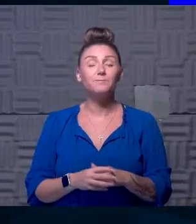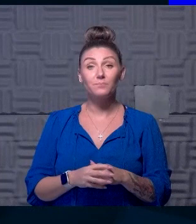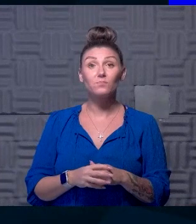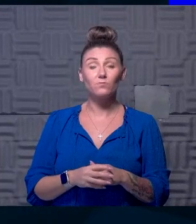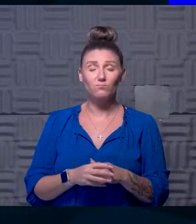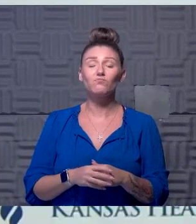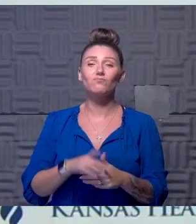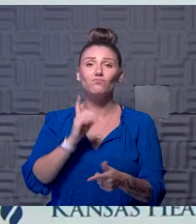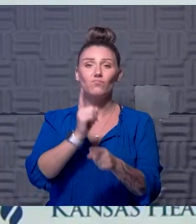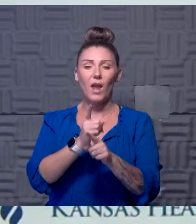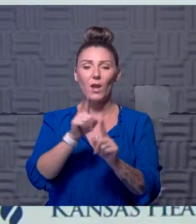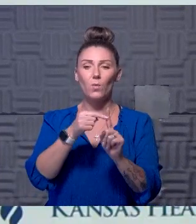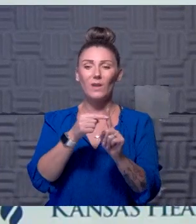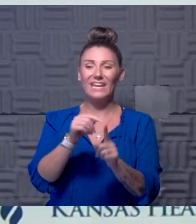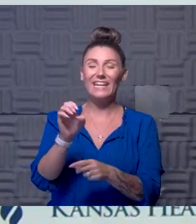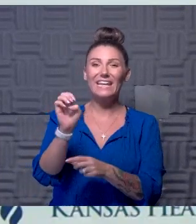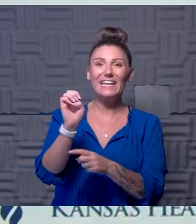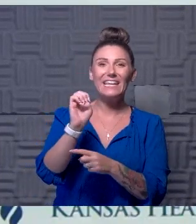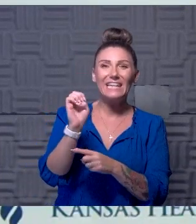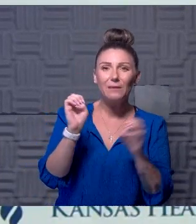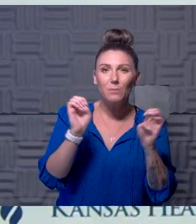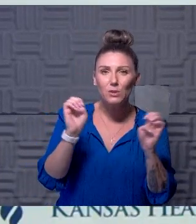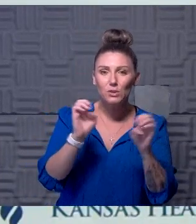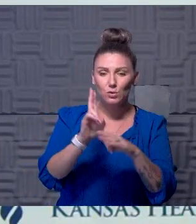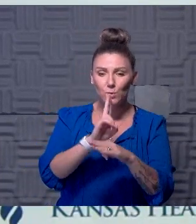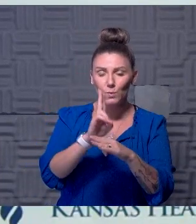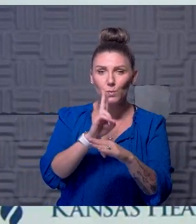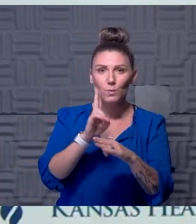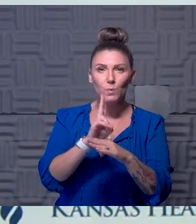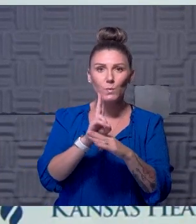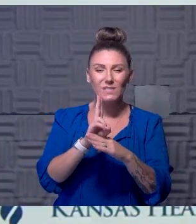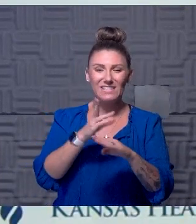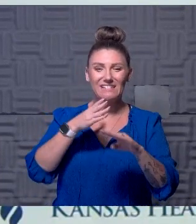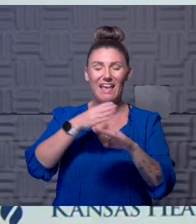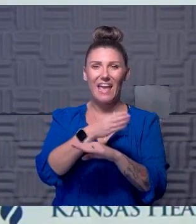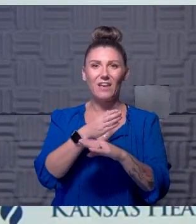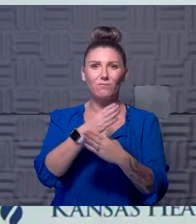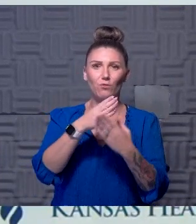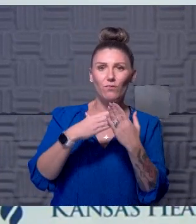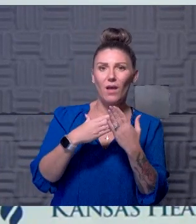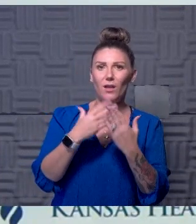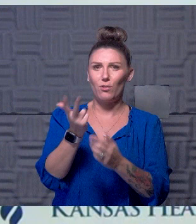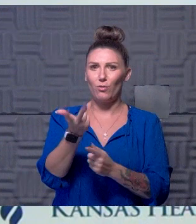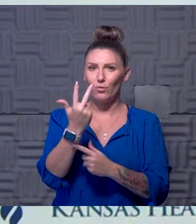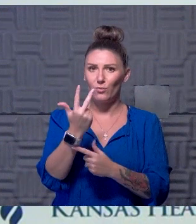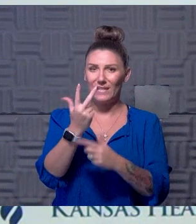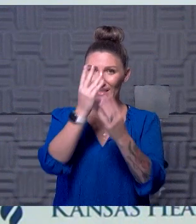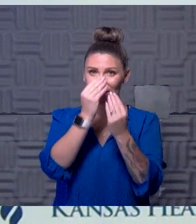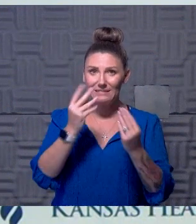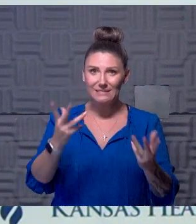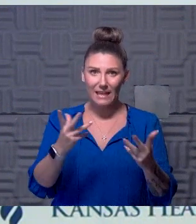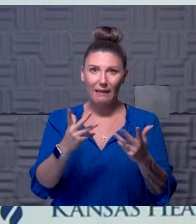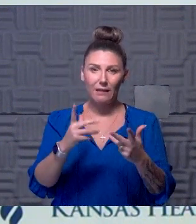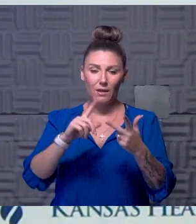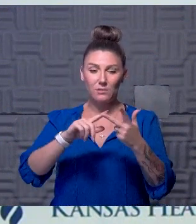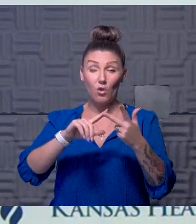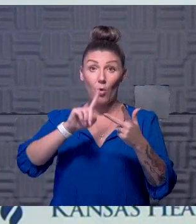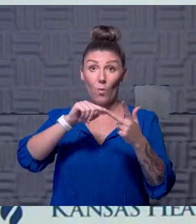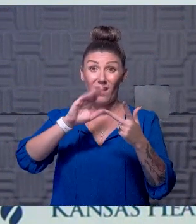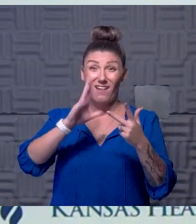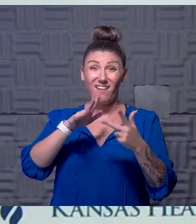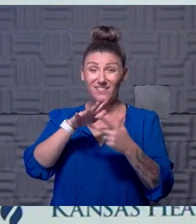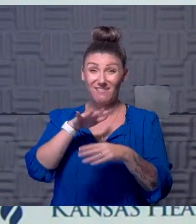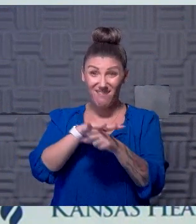do an emergency use authorization, it's always after we have phase 3 data. We never do this prior to phase 3 data. It's when we have enough